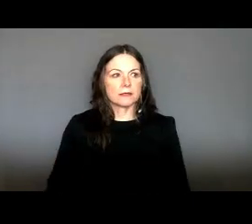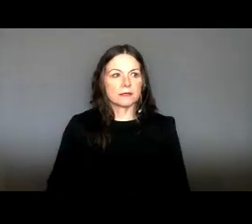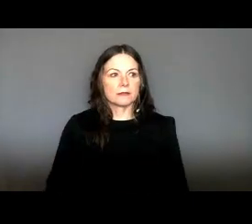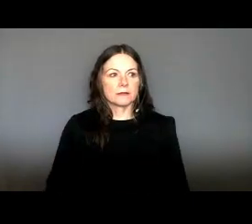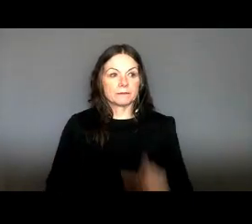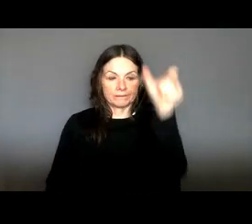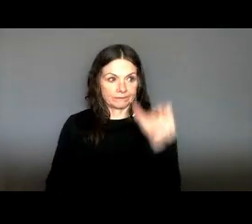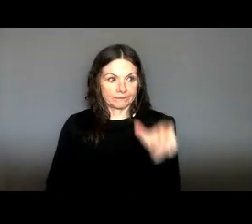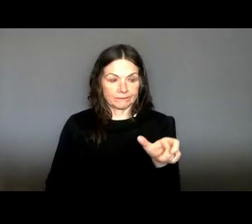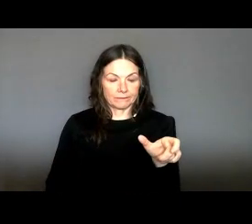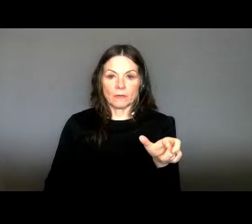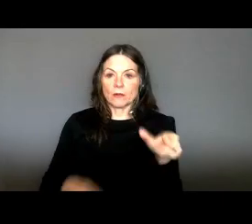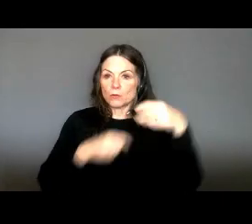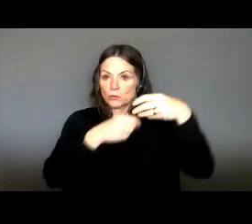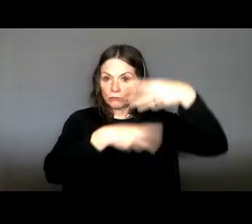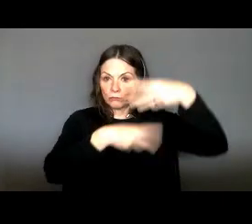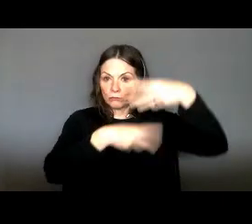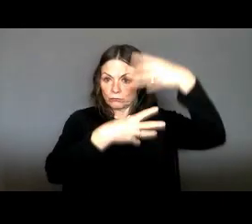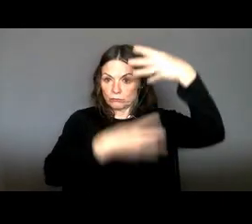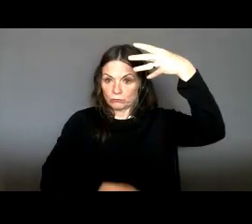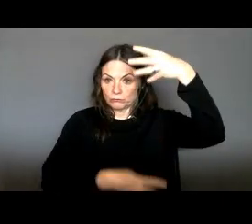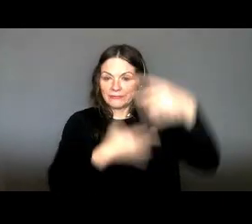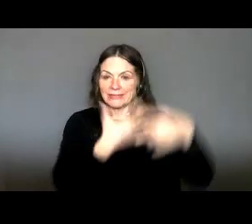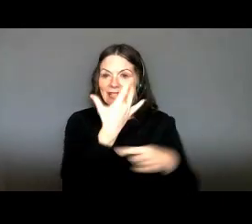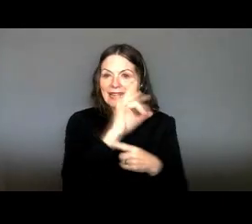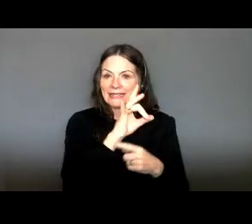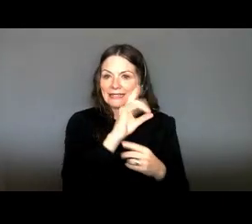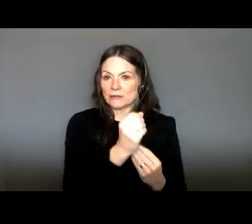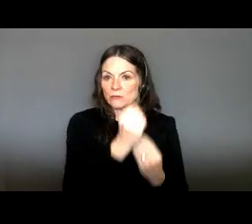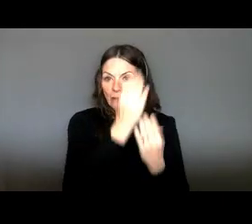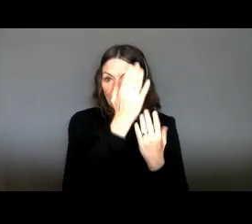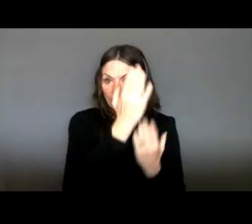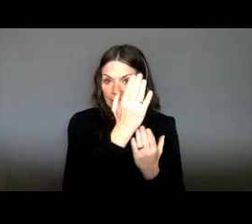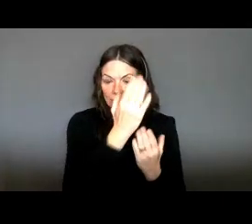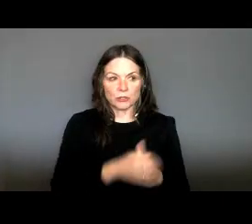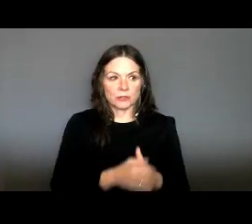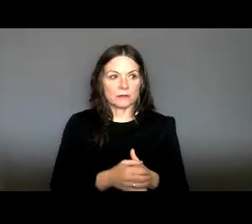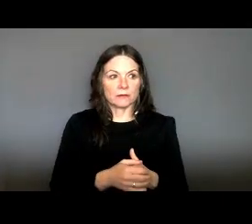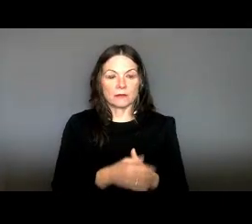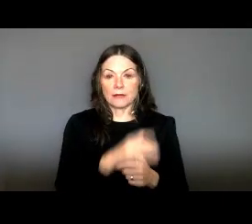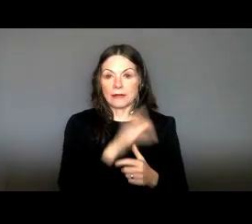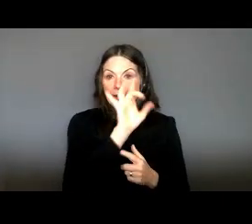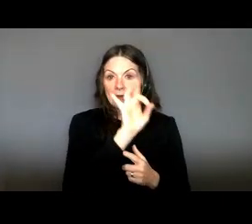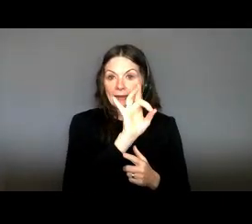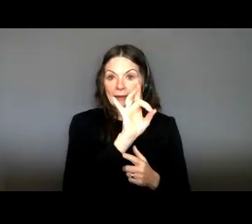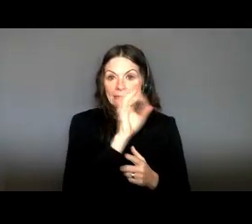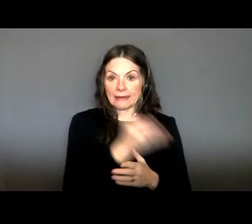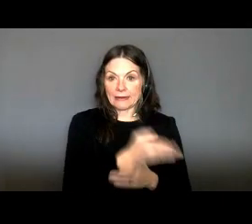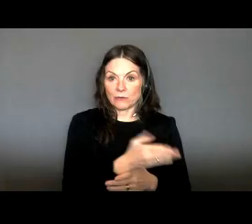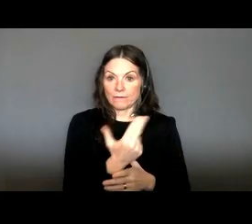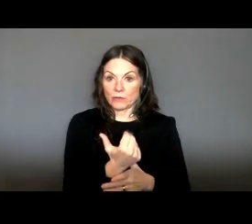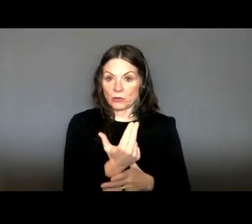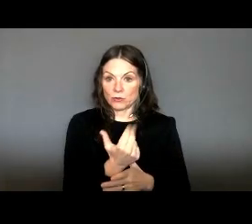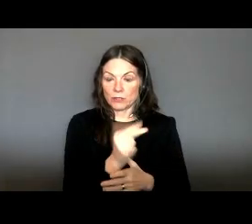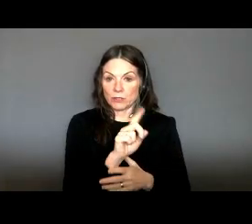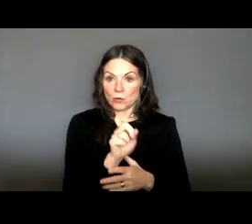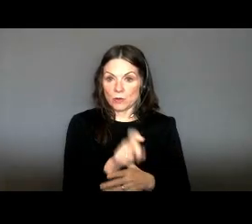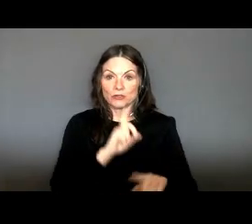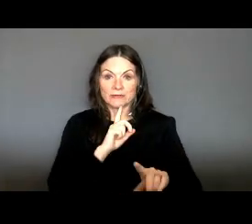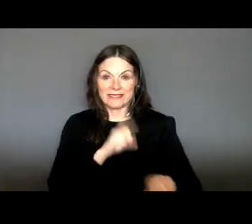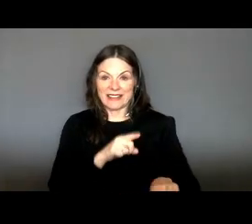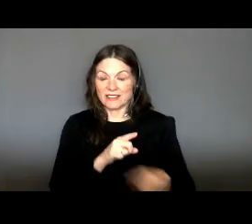see that there are recommendations, 18 recommendations, and you can see that 8 out of 13 questions were answered. So not